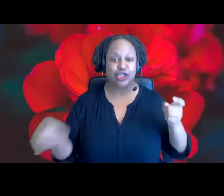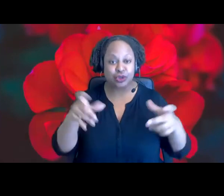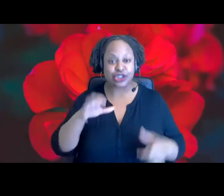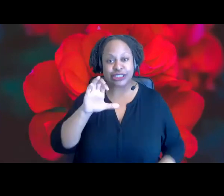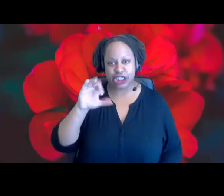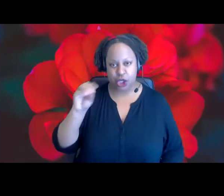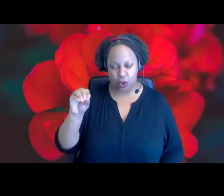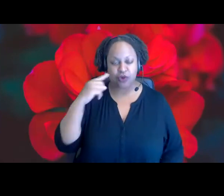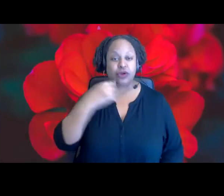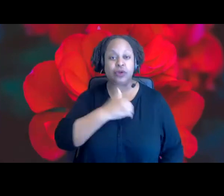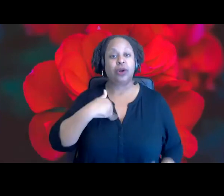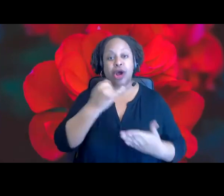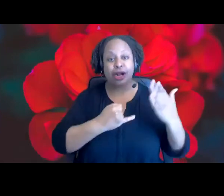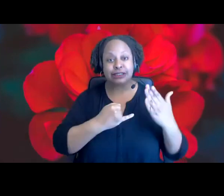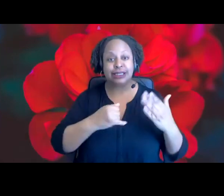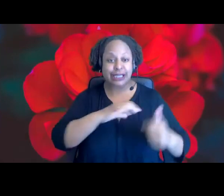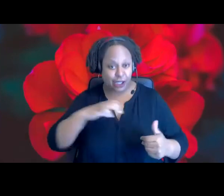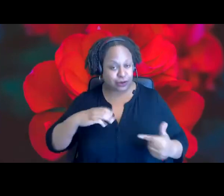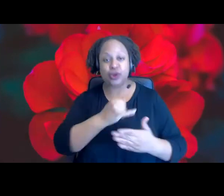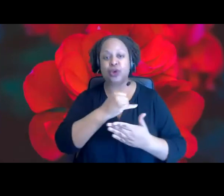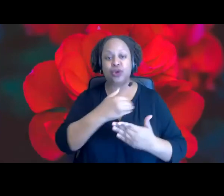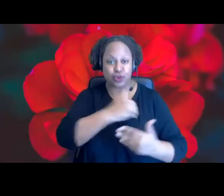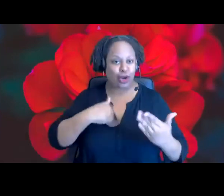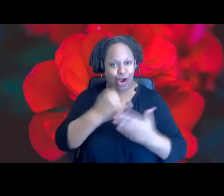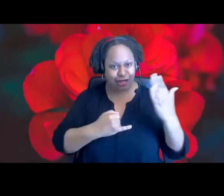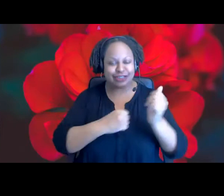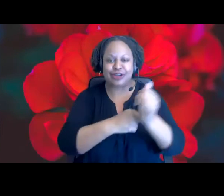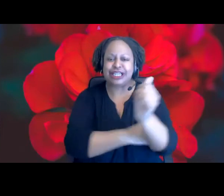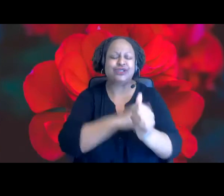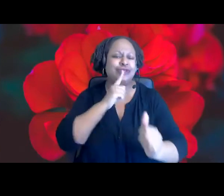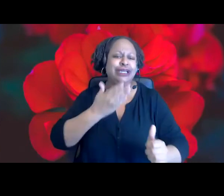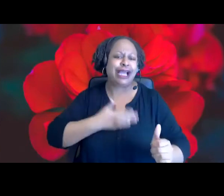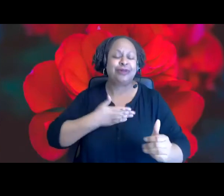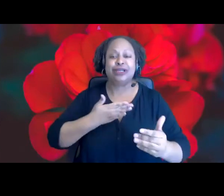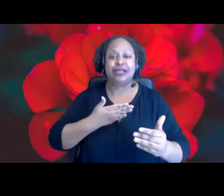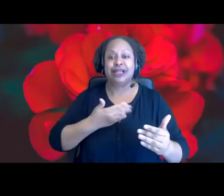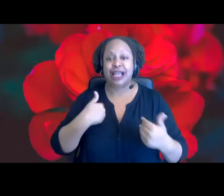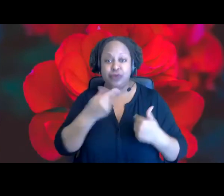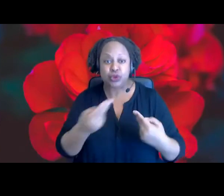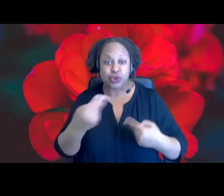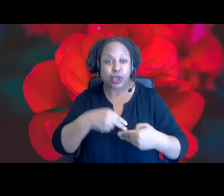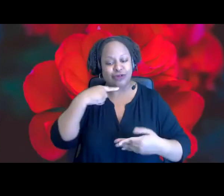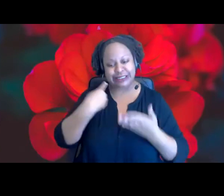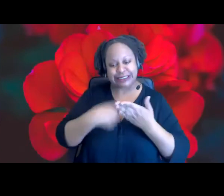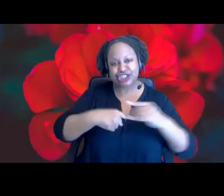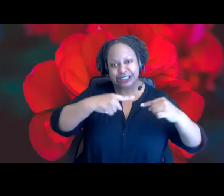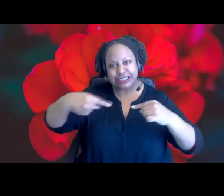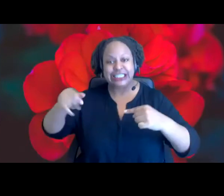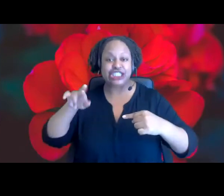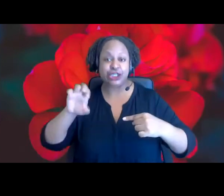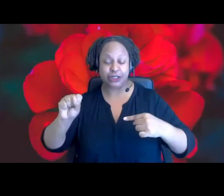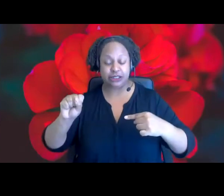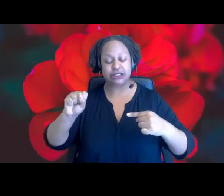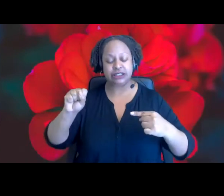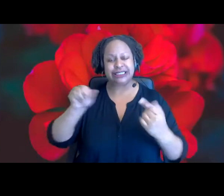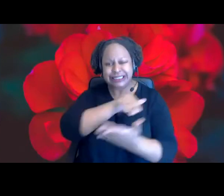Arts Foundation, and I'm really pleased to have you join us in this new discussion series that centers the voices of